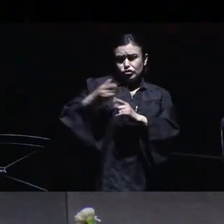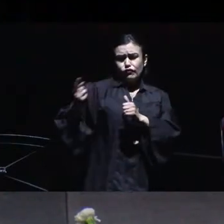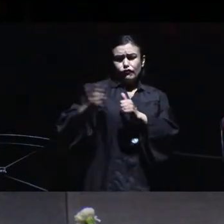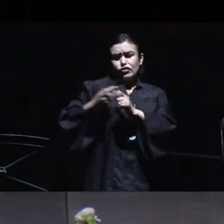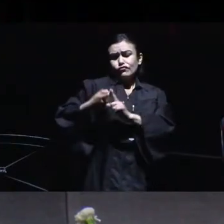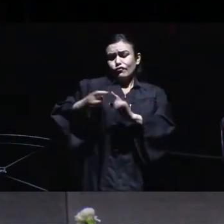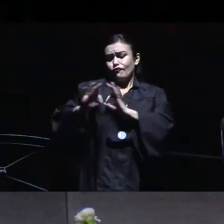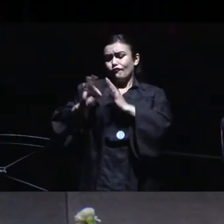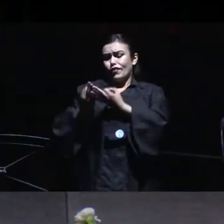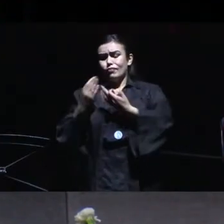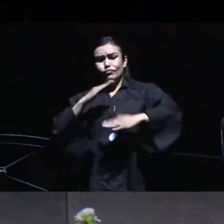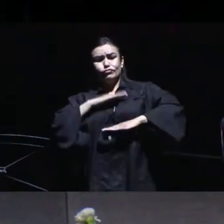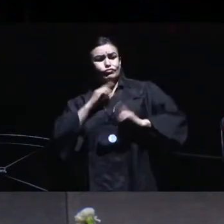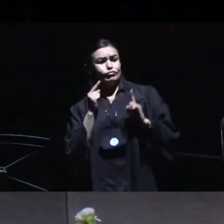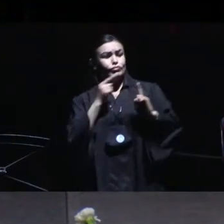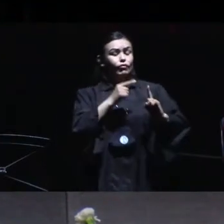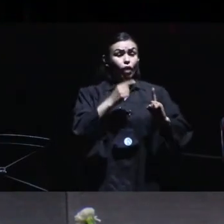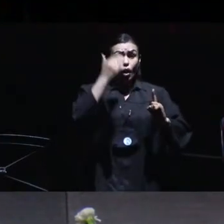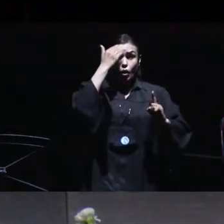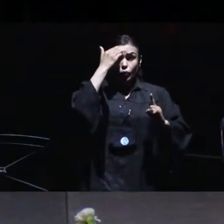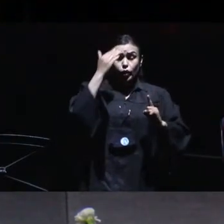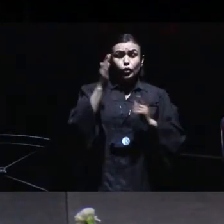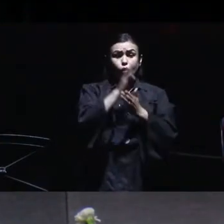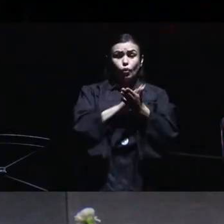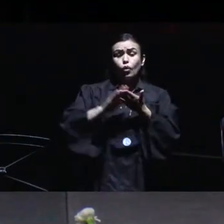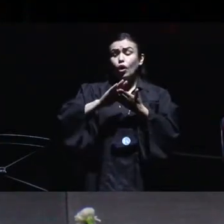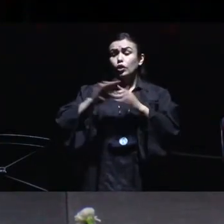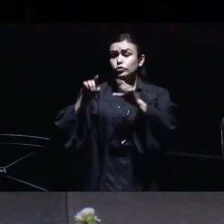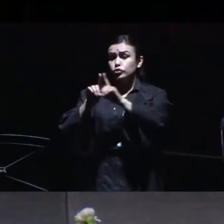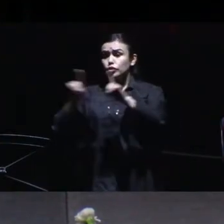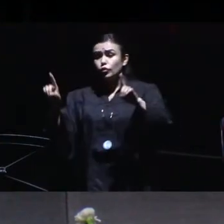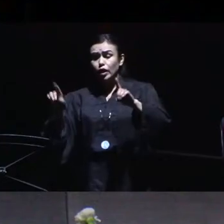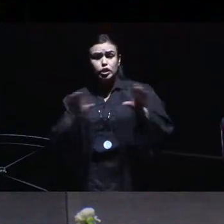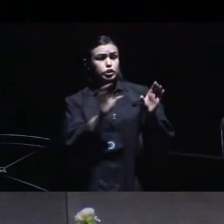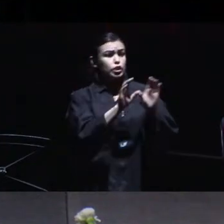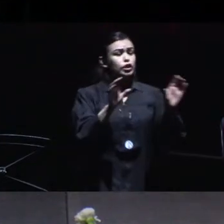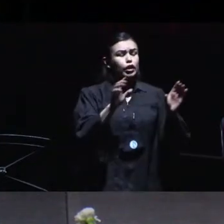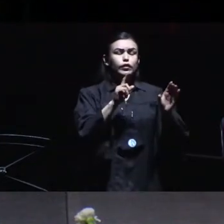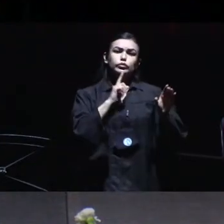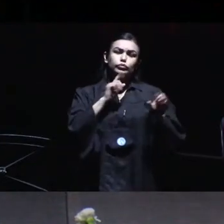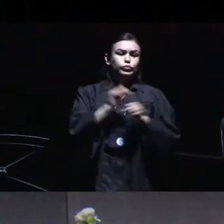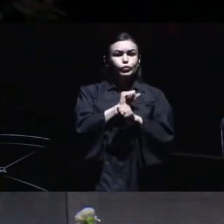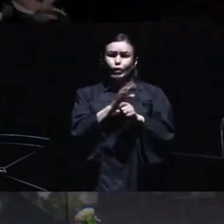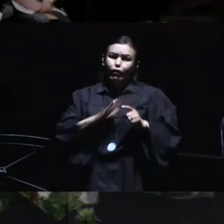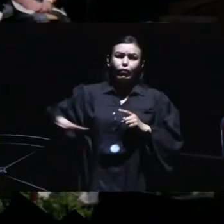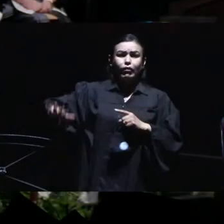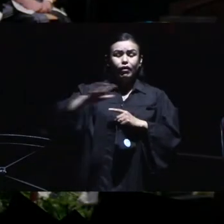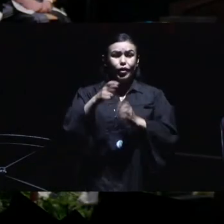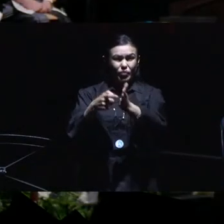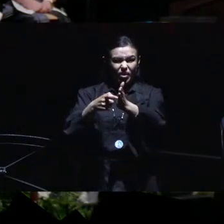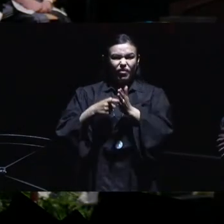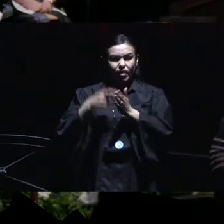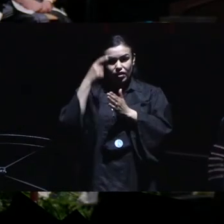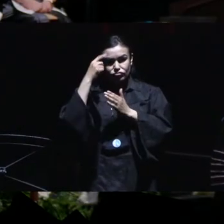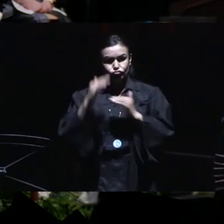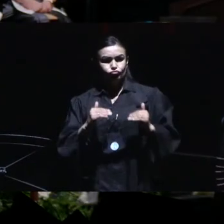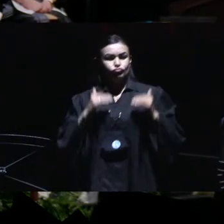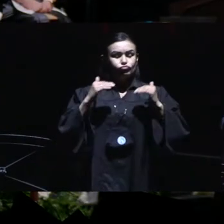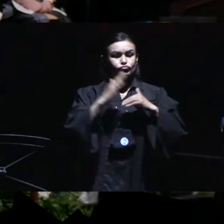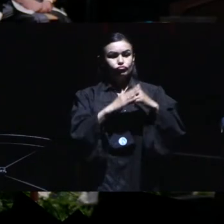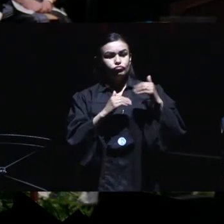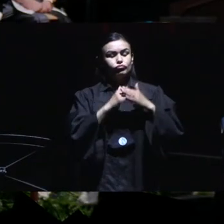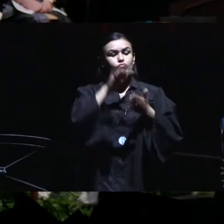benchmark, and yet we know that a college degree or certificate is nearly universally required to ensure a pathway to the middle